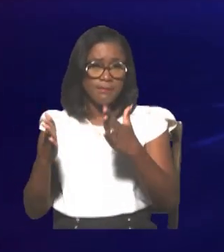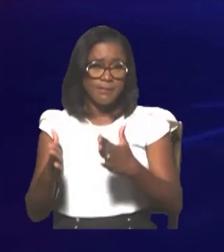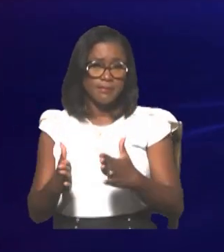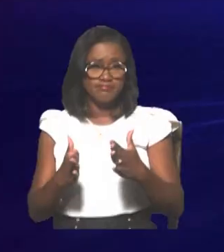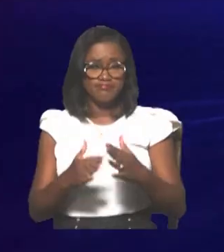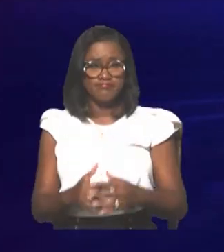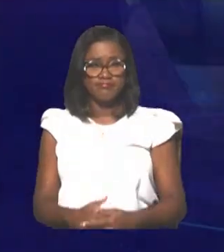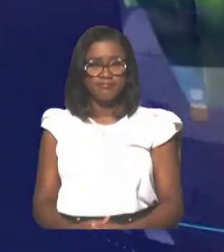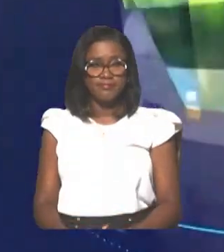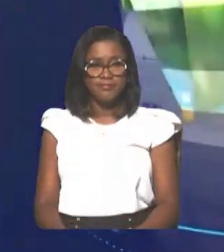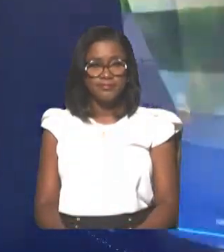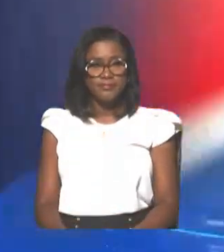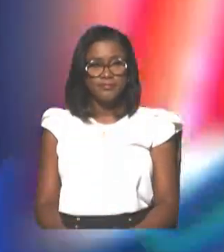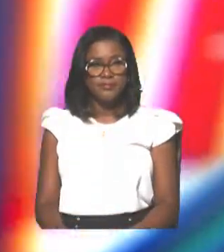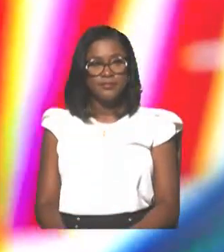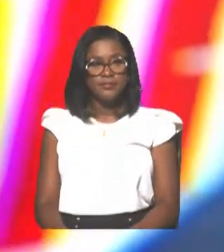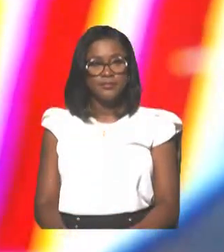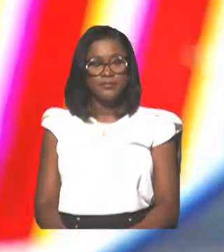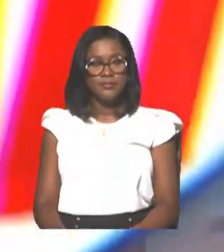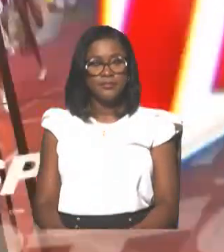has more.